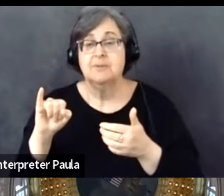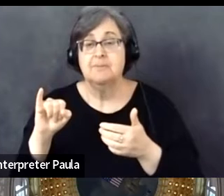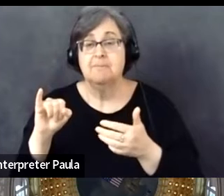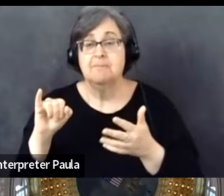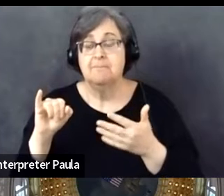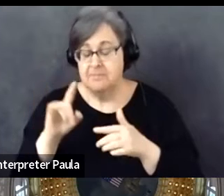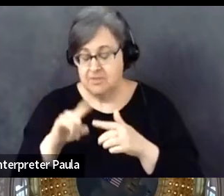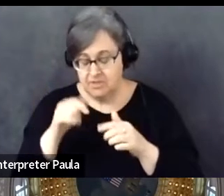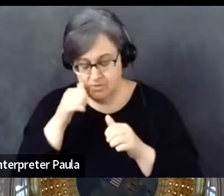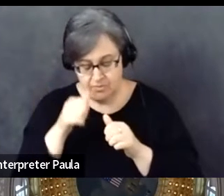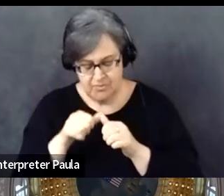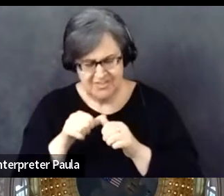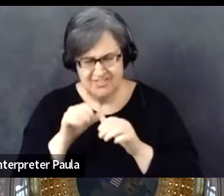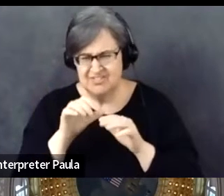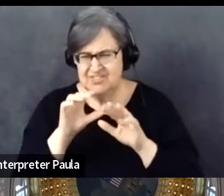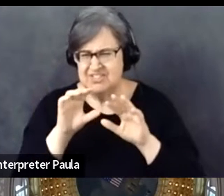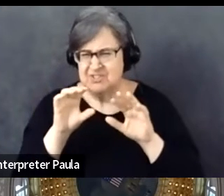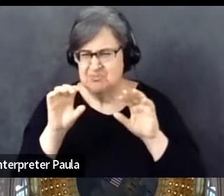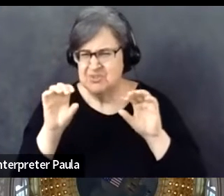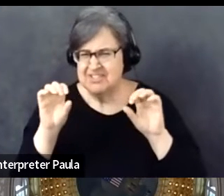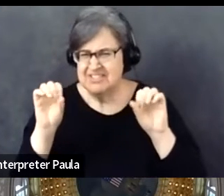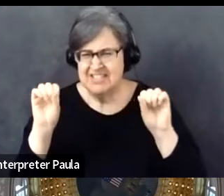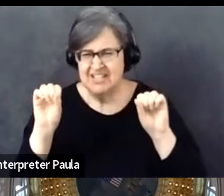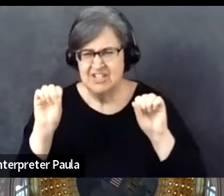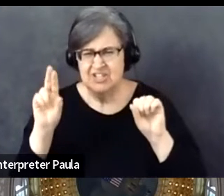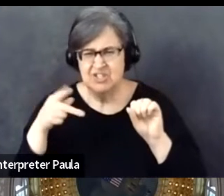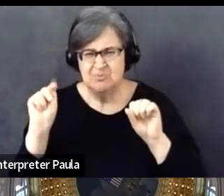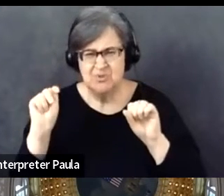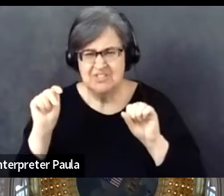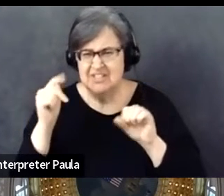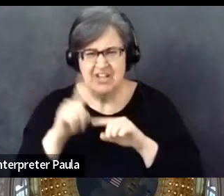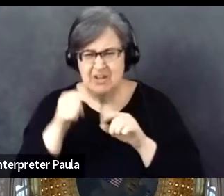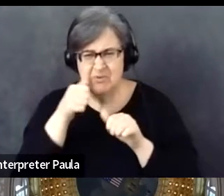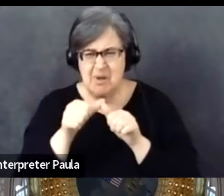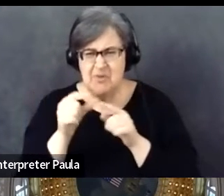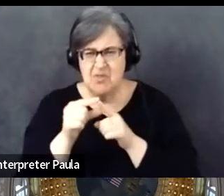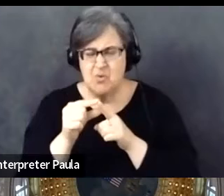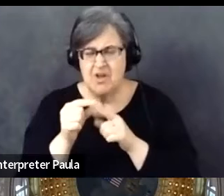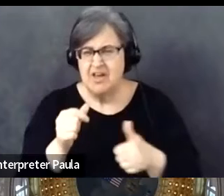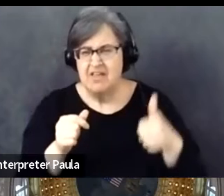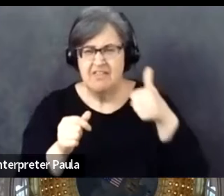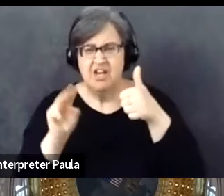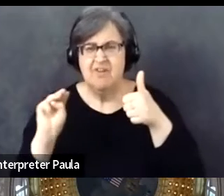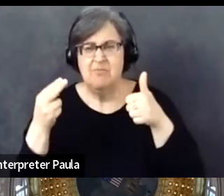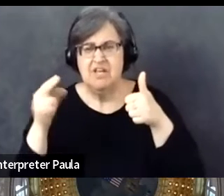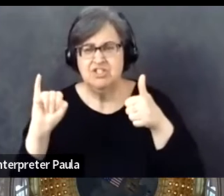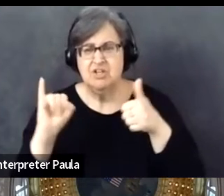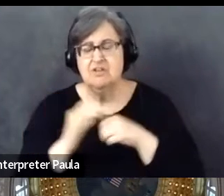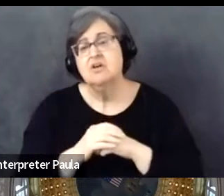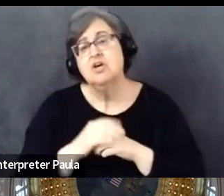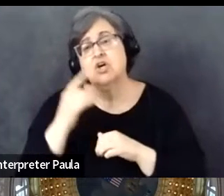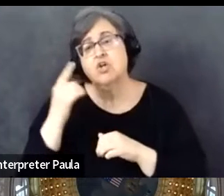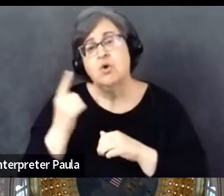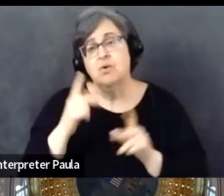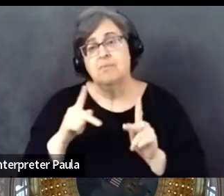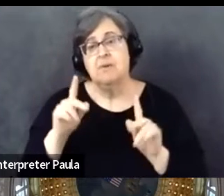I can't remember, do they call him superintendent? I can't remember who the lead is there, but the head of the MHI are the only